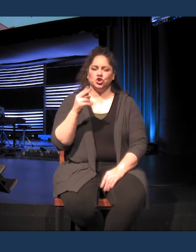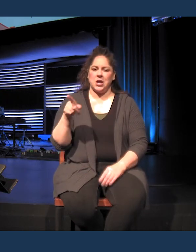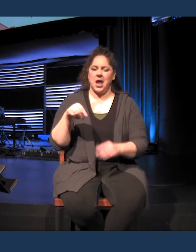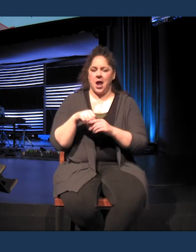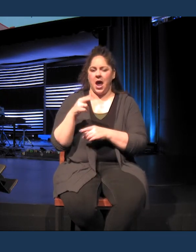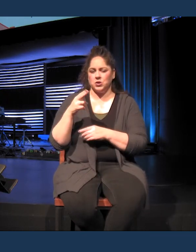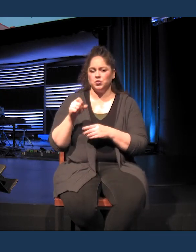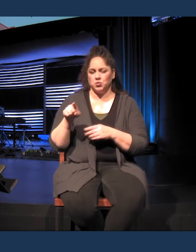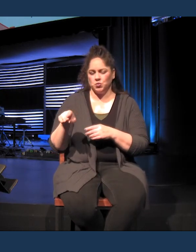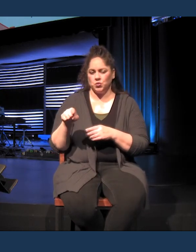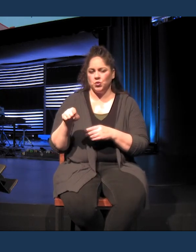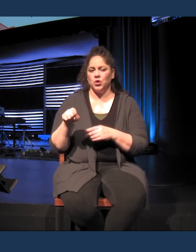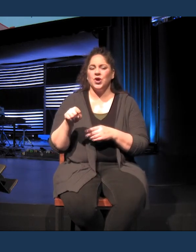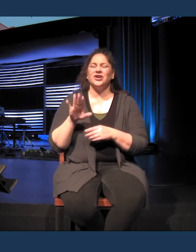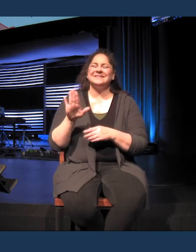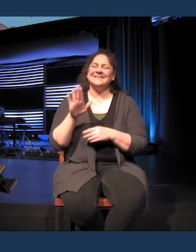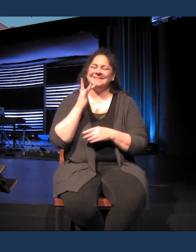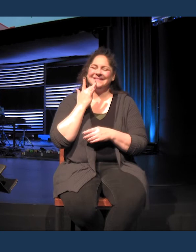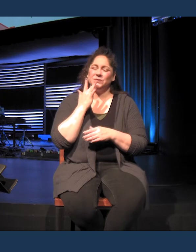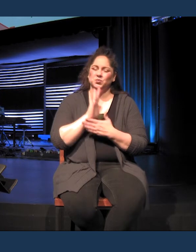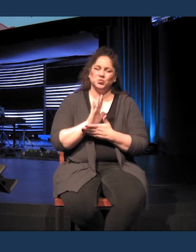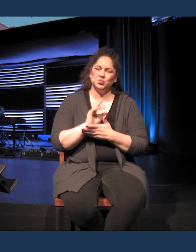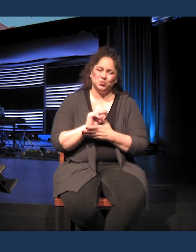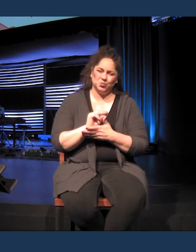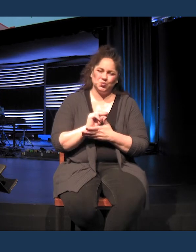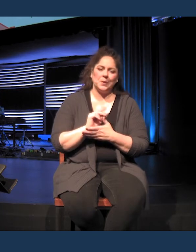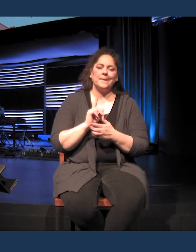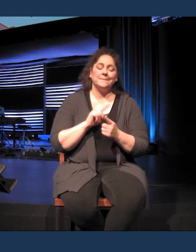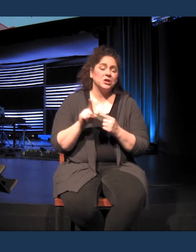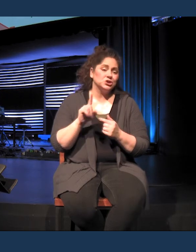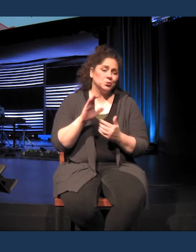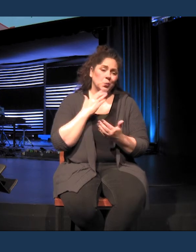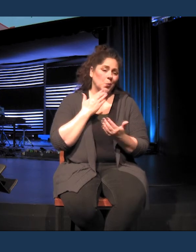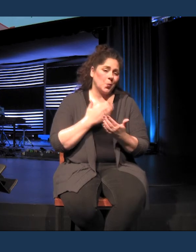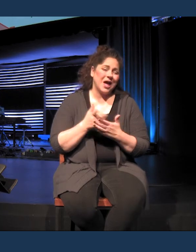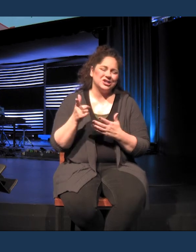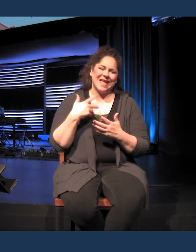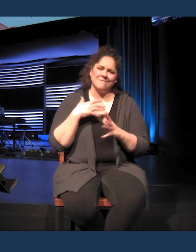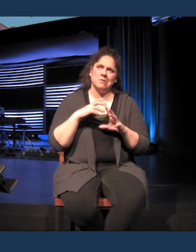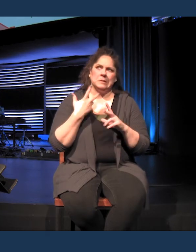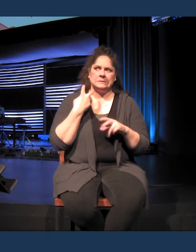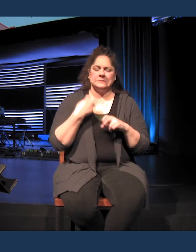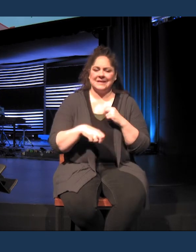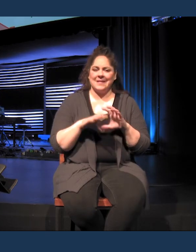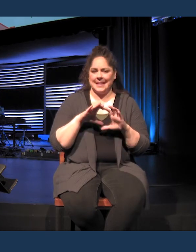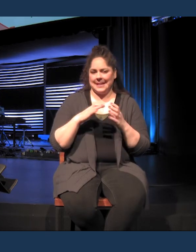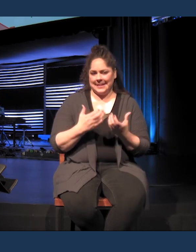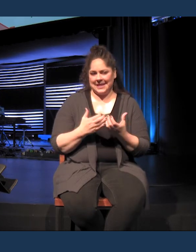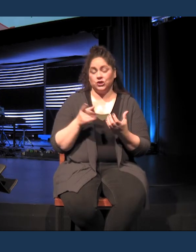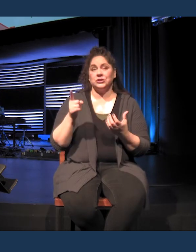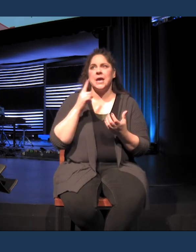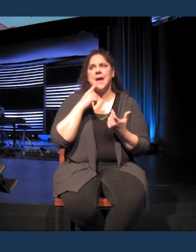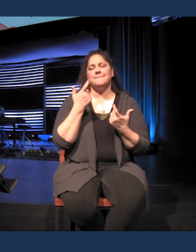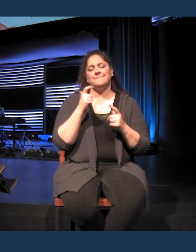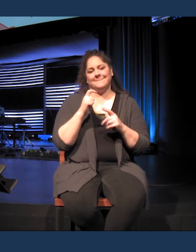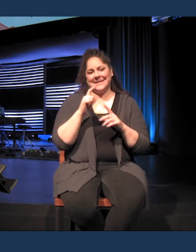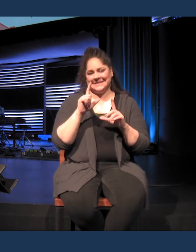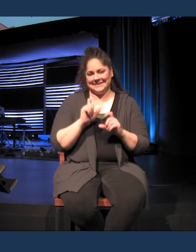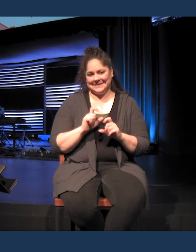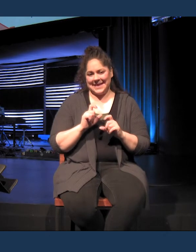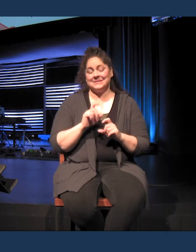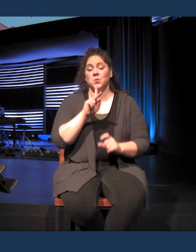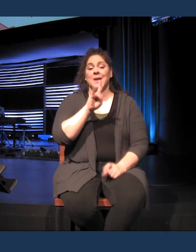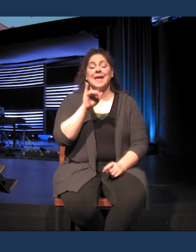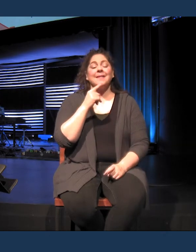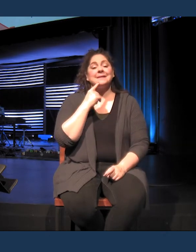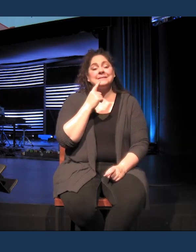school. School's not like her favorite thing, but she does well. She takes some hard classes. And she had a big test the next day. So Kelly